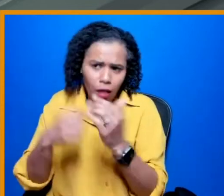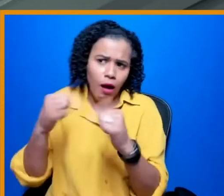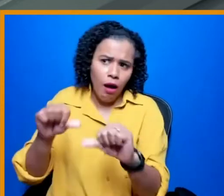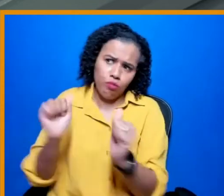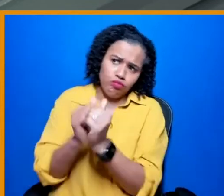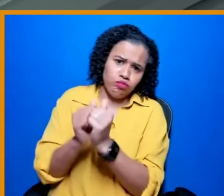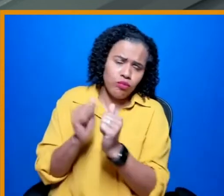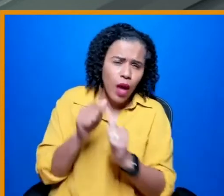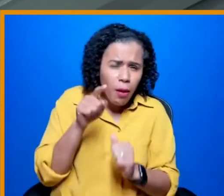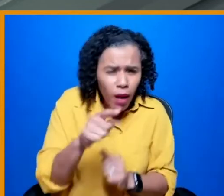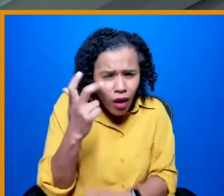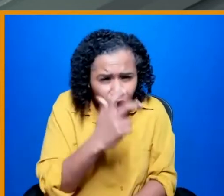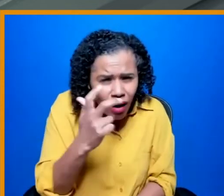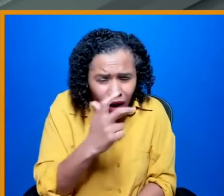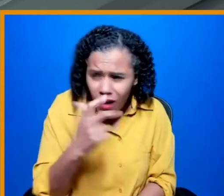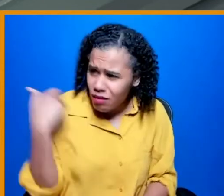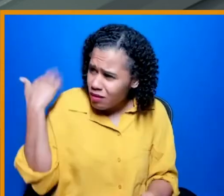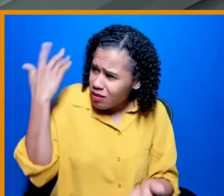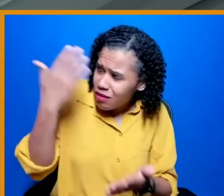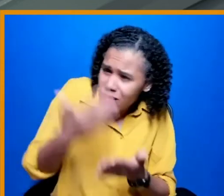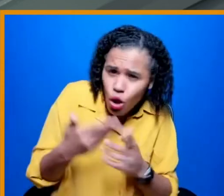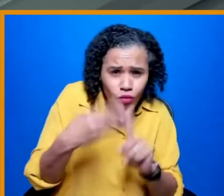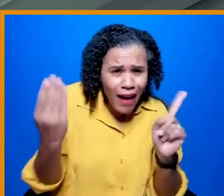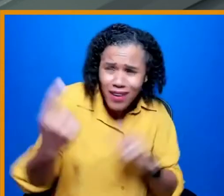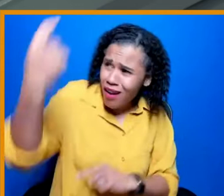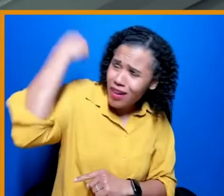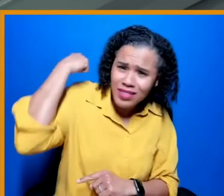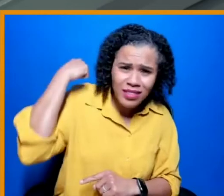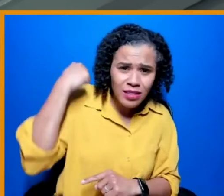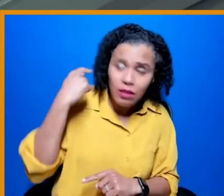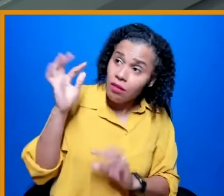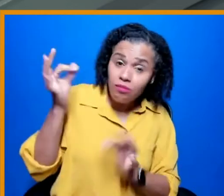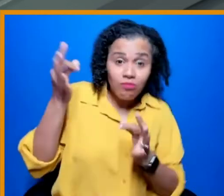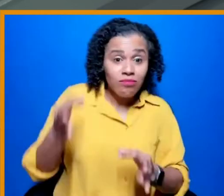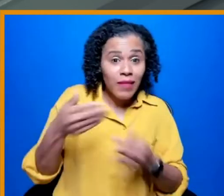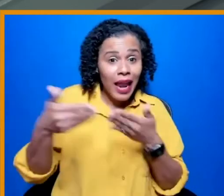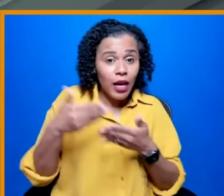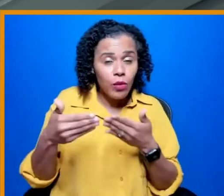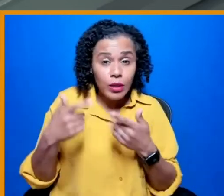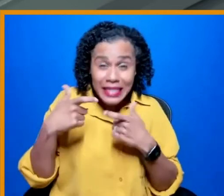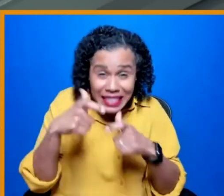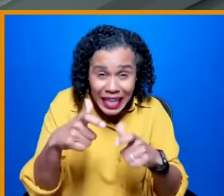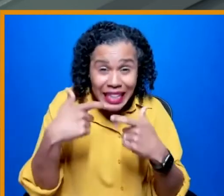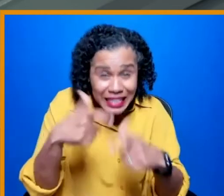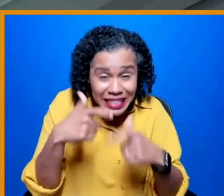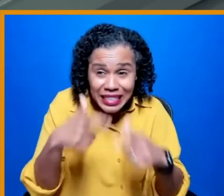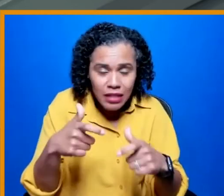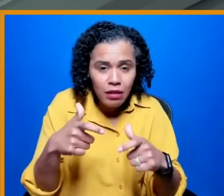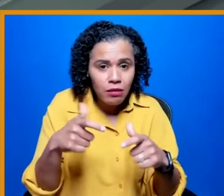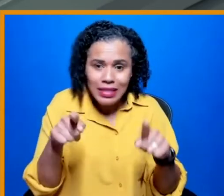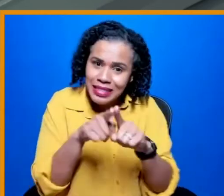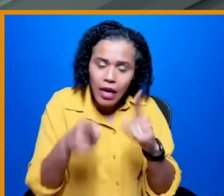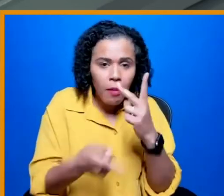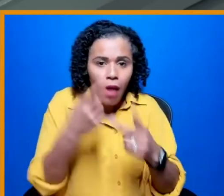recognised as a sign language. But now, even now, it still doesn't have equal status with other languages. And